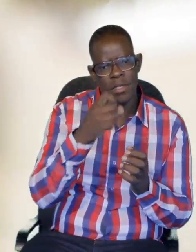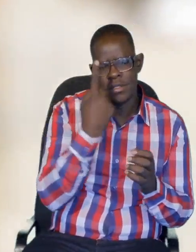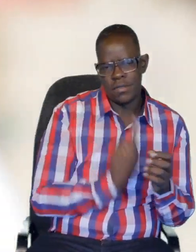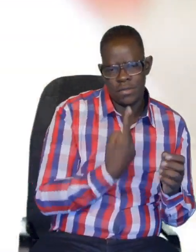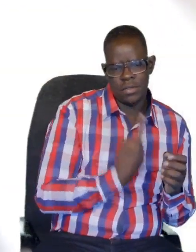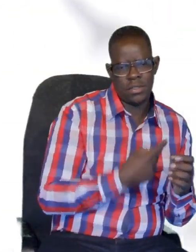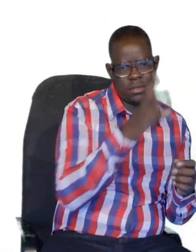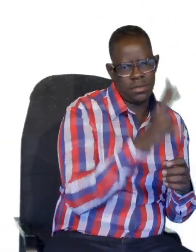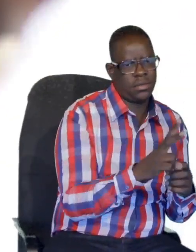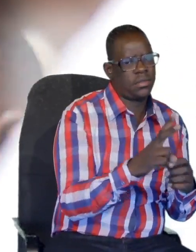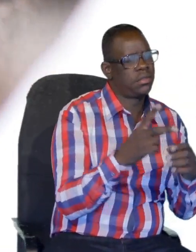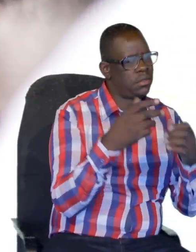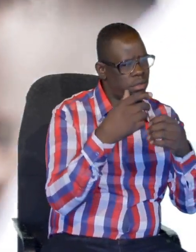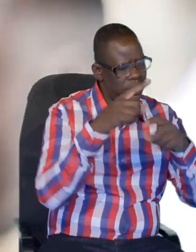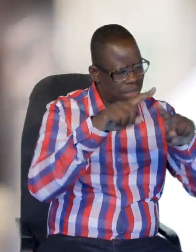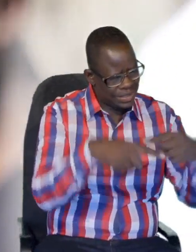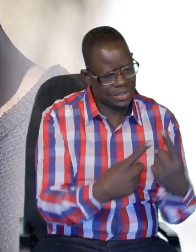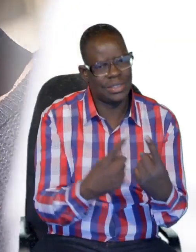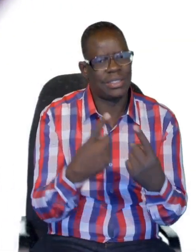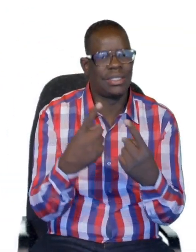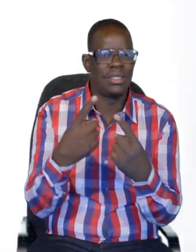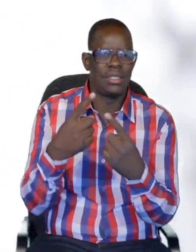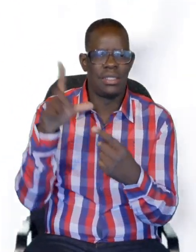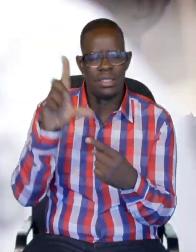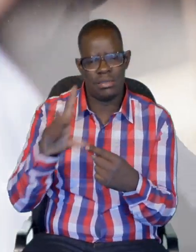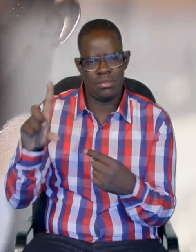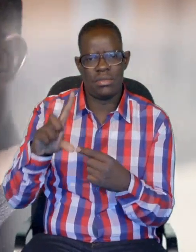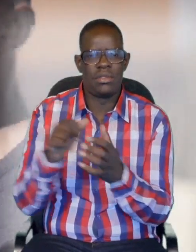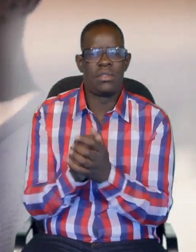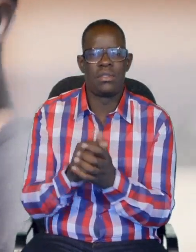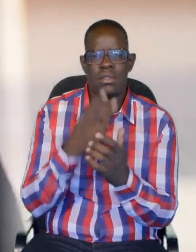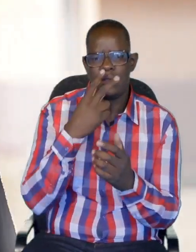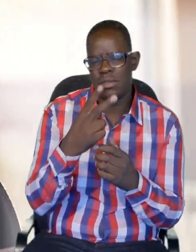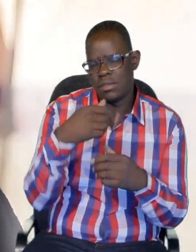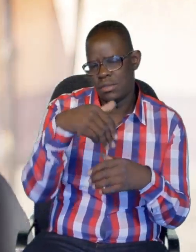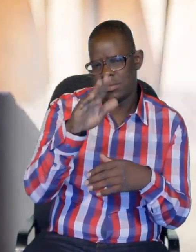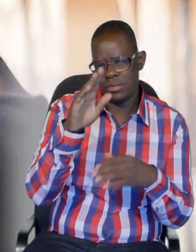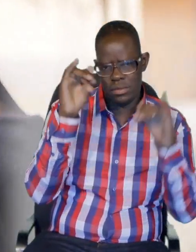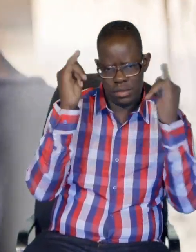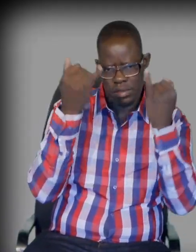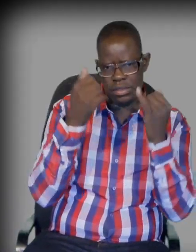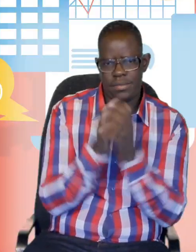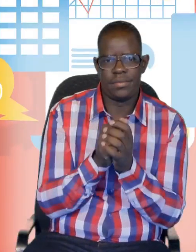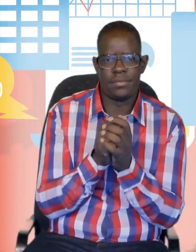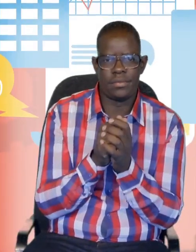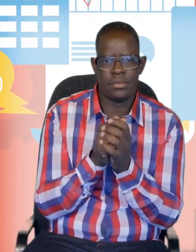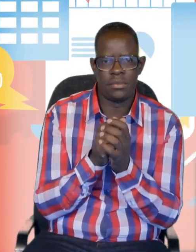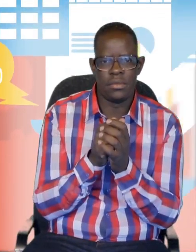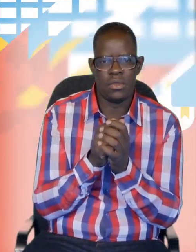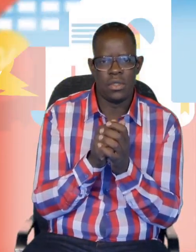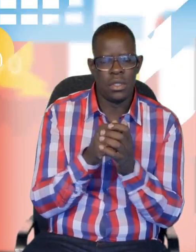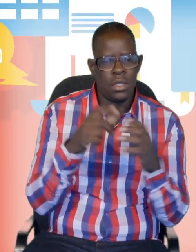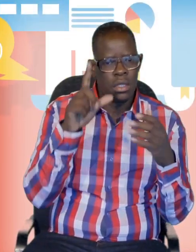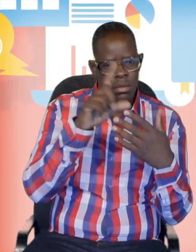equity, liabilities, and assets. Oh, okay. Let's quickly get a taxi. Let's go and then we'll discuss that later. Okay, let's do that. In Program